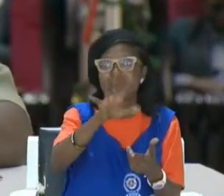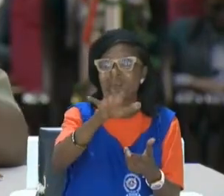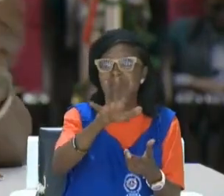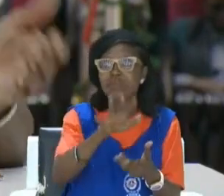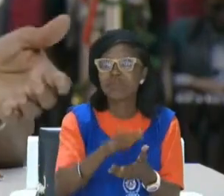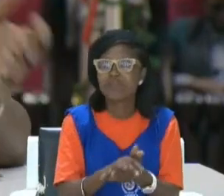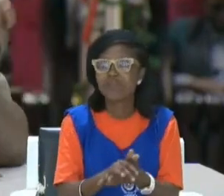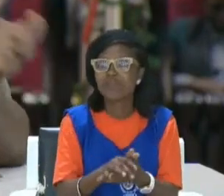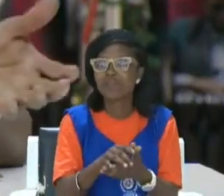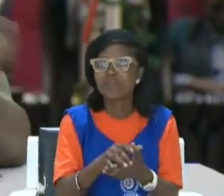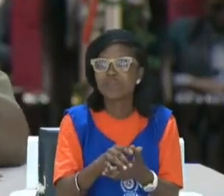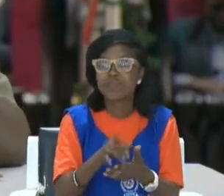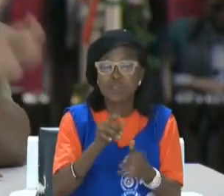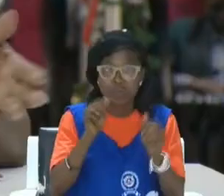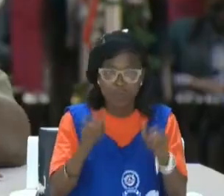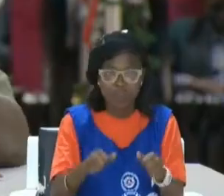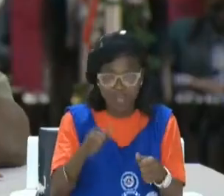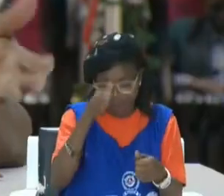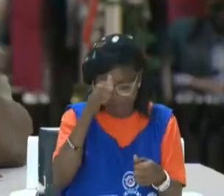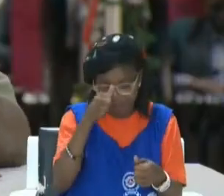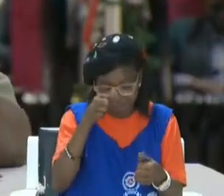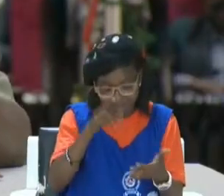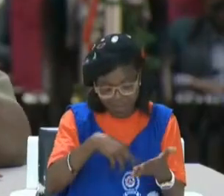34 to 45, you can read it from the beginning.